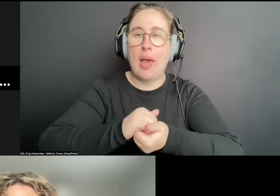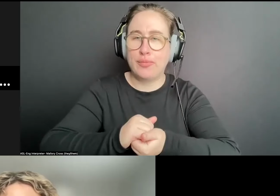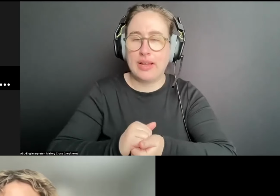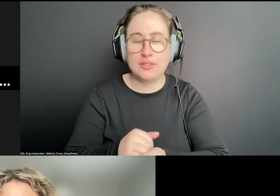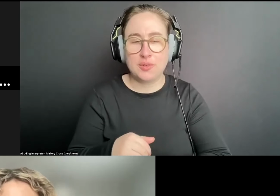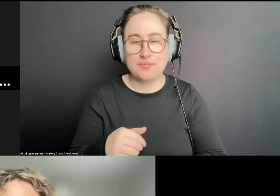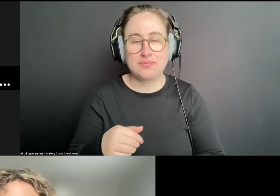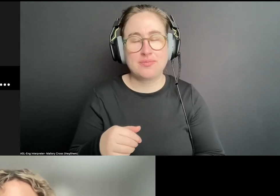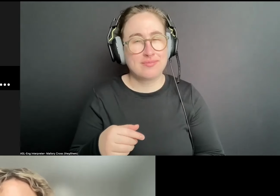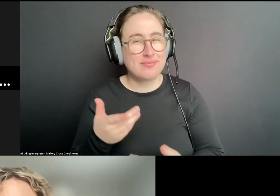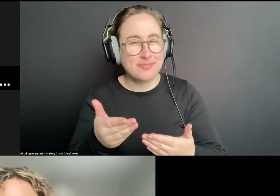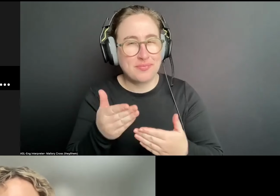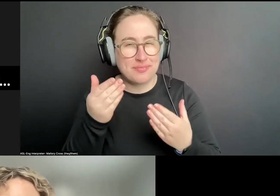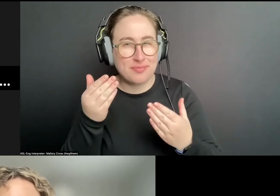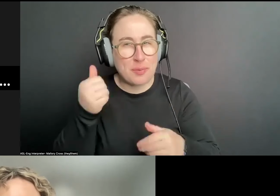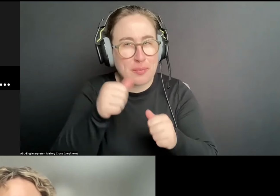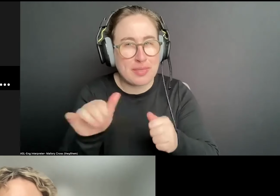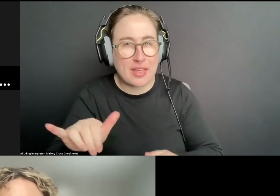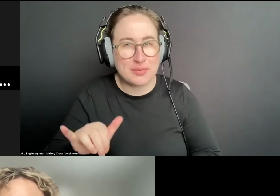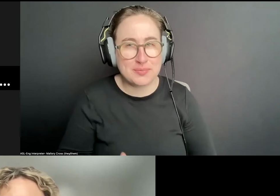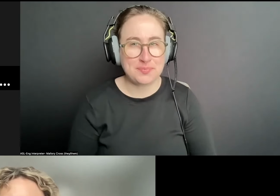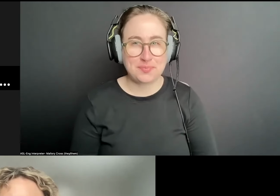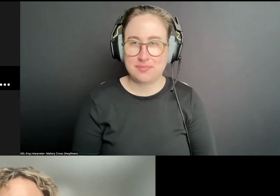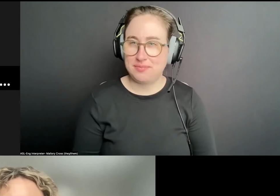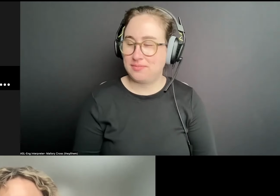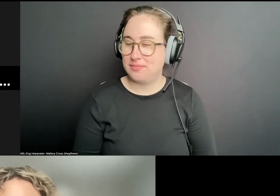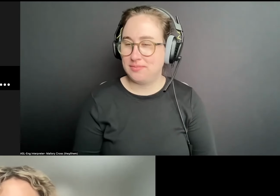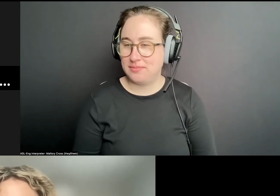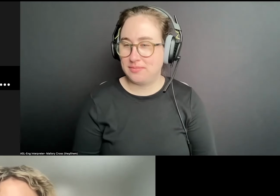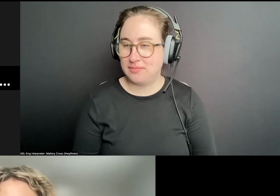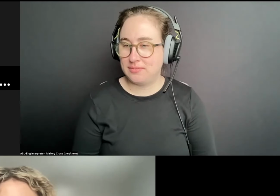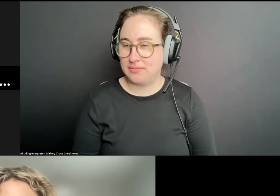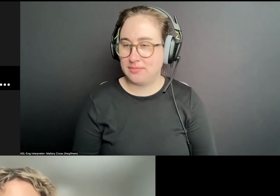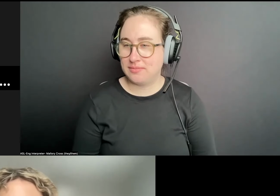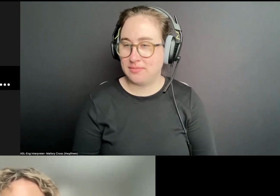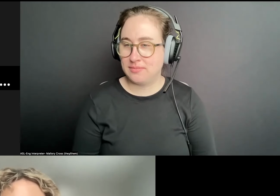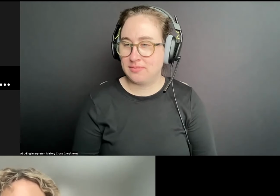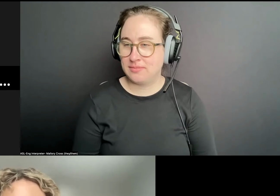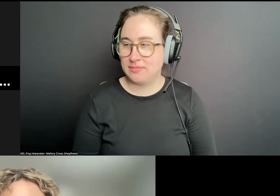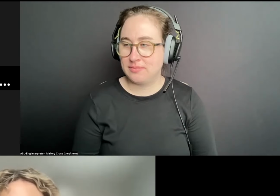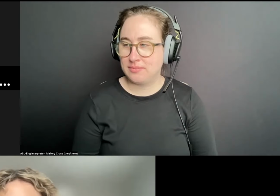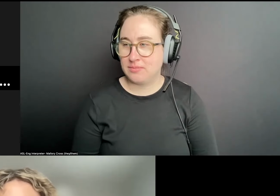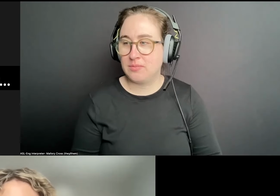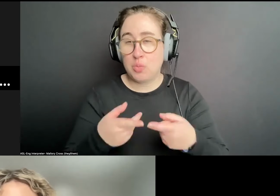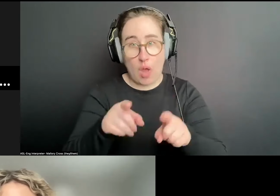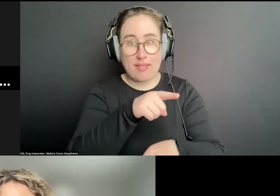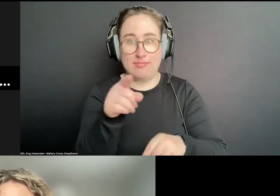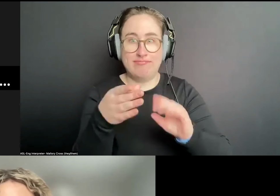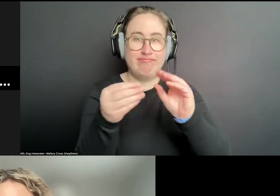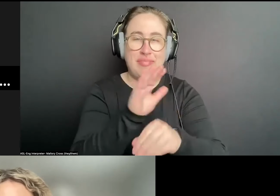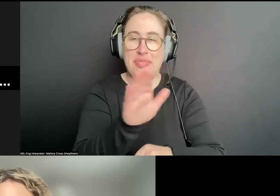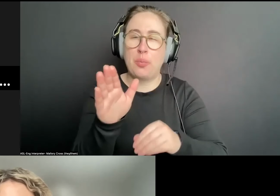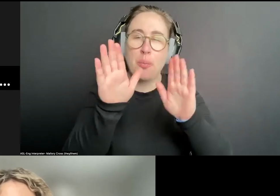Let's keep that in the back of our mind as we hear about these wonderful organizations and projects.